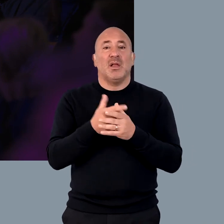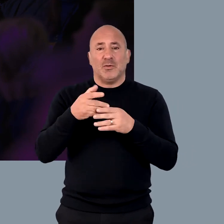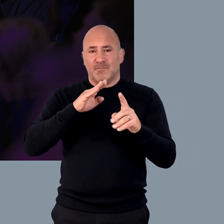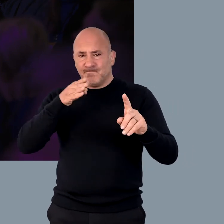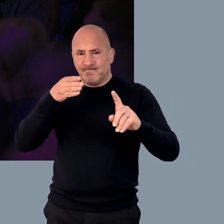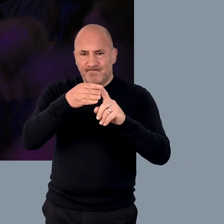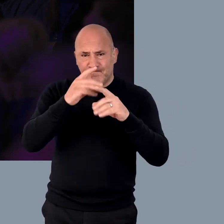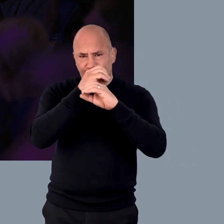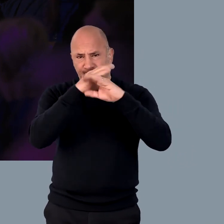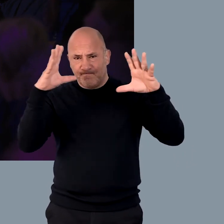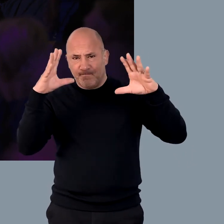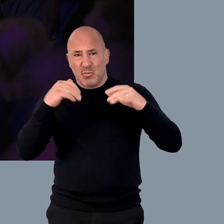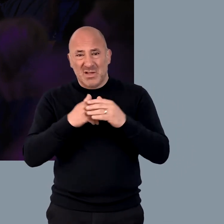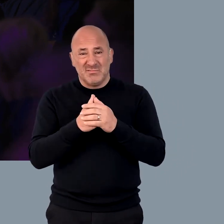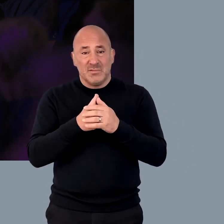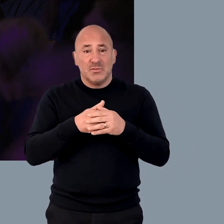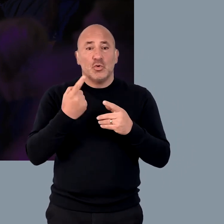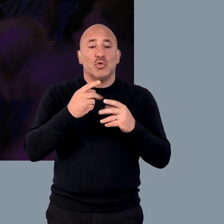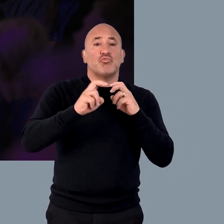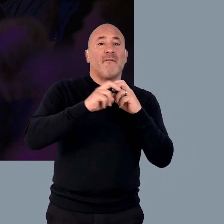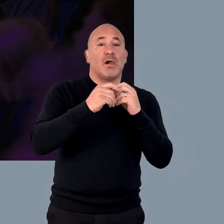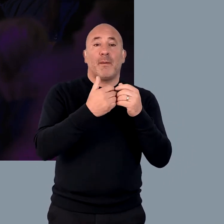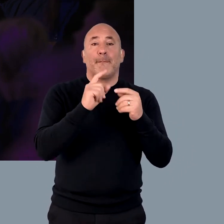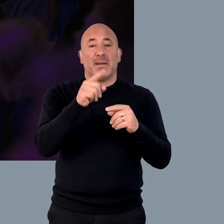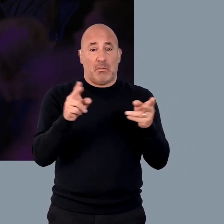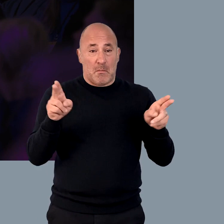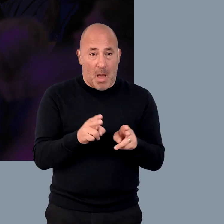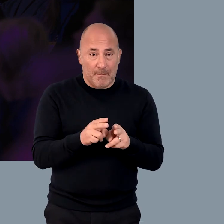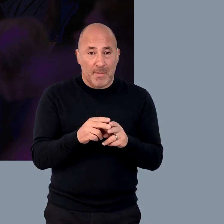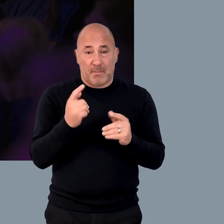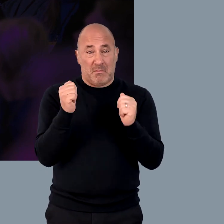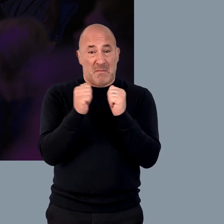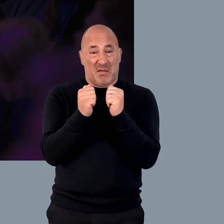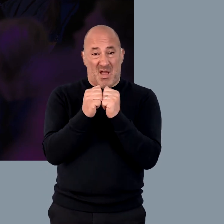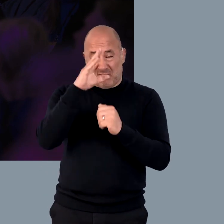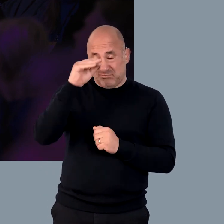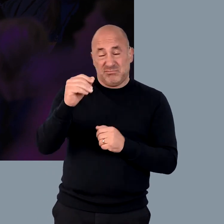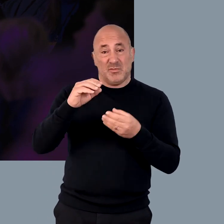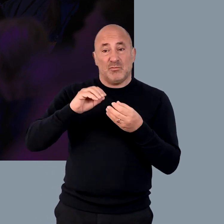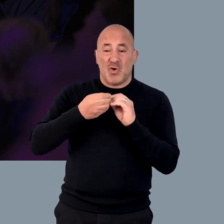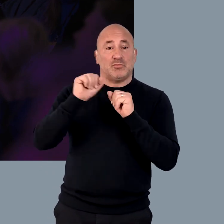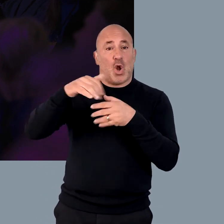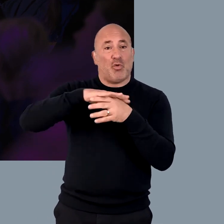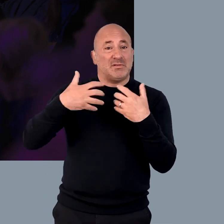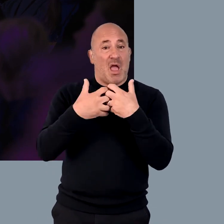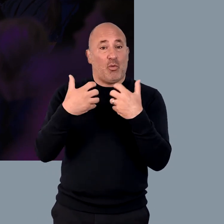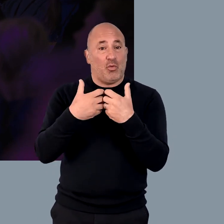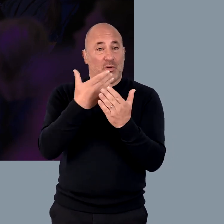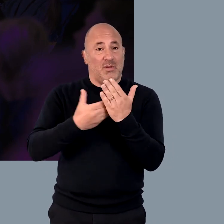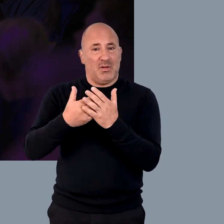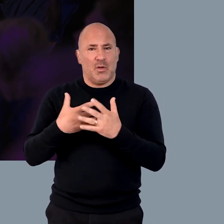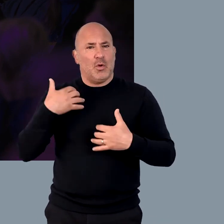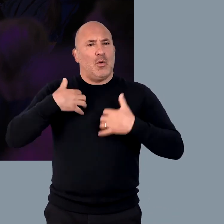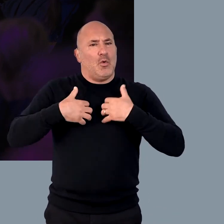we're working towards creating a concept touring piece of work, which is no people on the road and just a piece of paper, basically, that tells them how to make it in